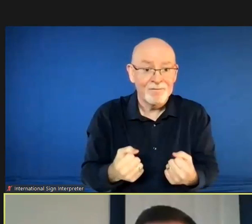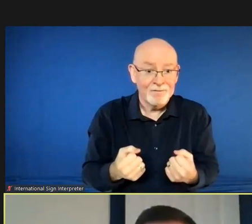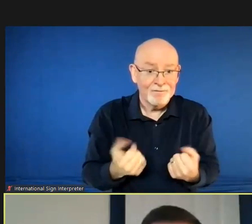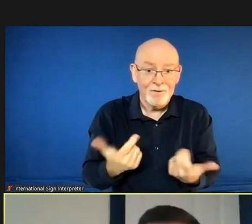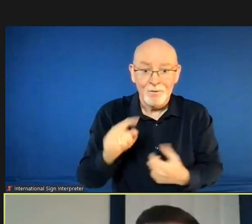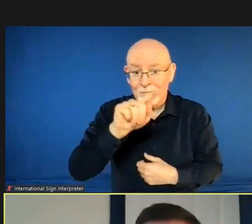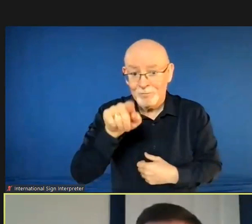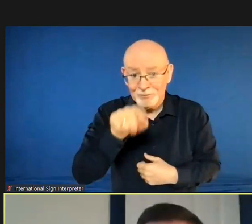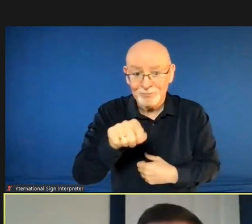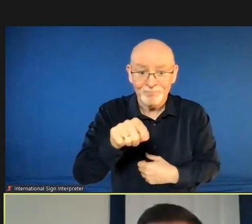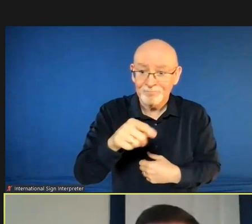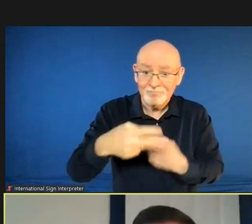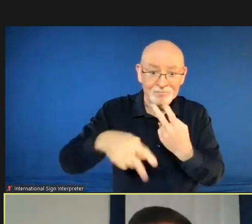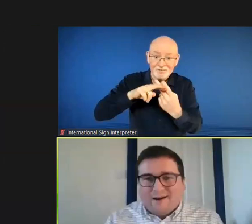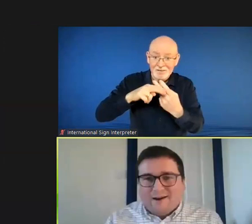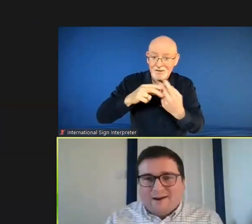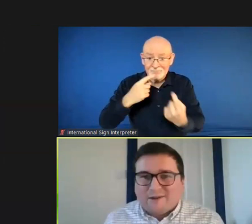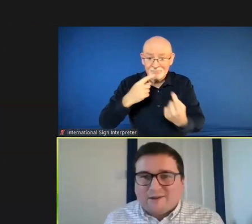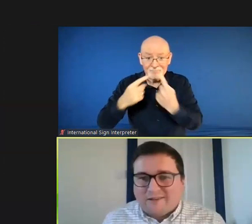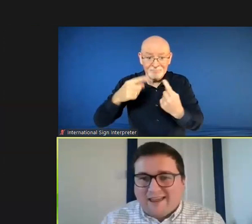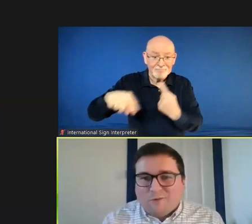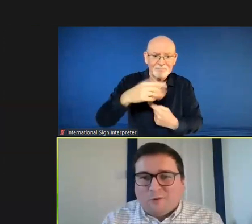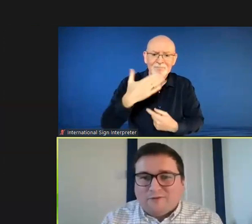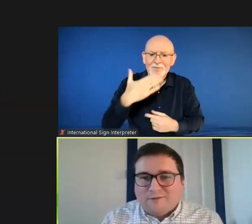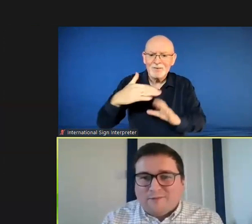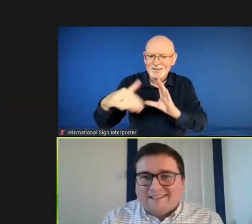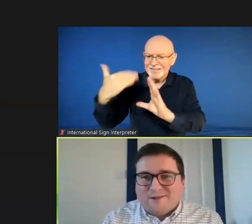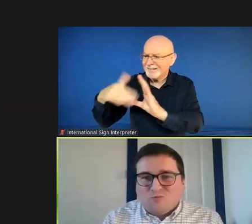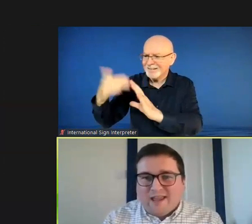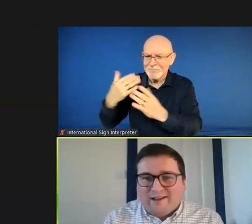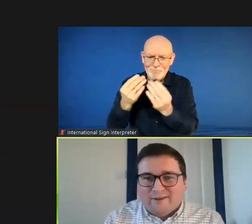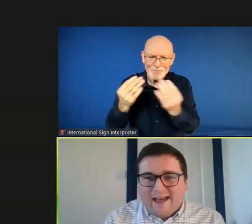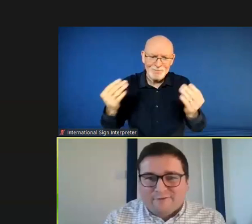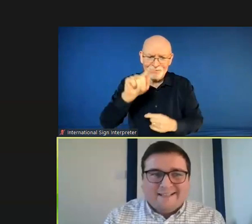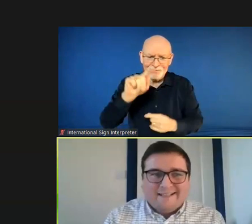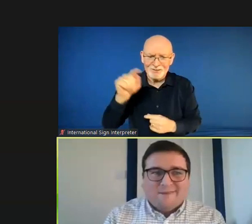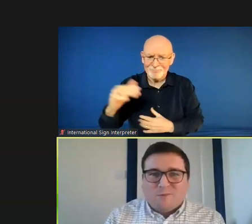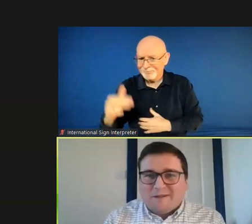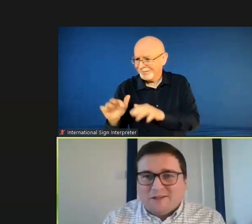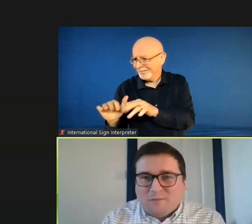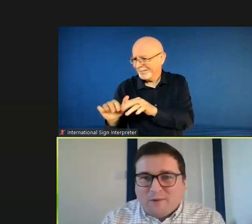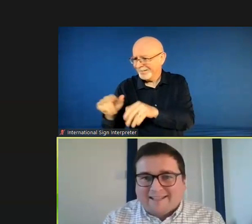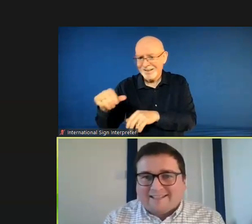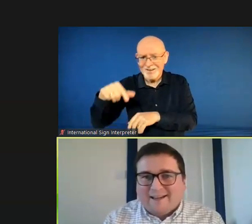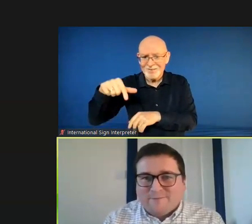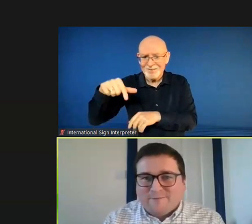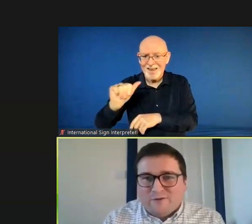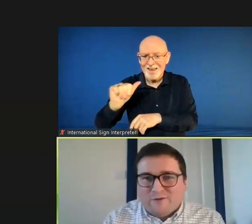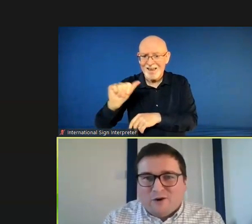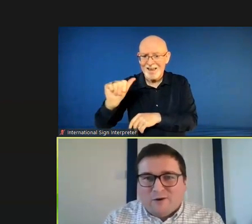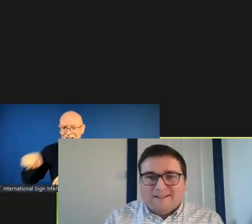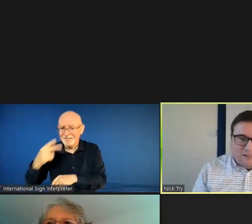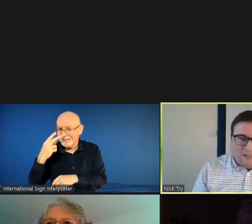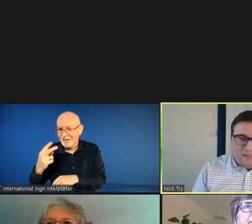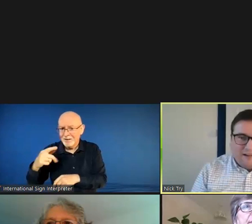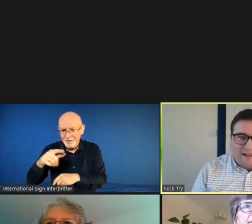below. Keep sending those through. I can't promise we'll get through all of them in the time we have left, but we will do our best. And if